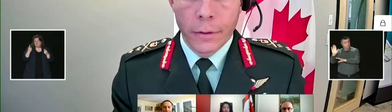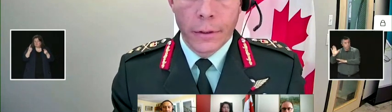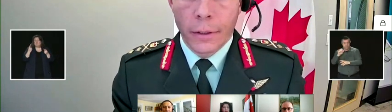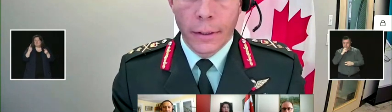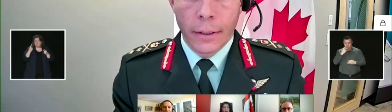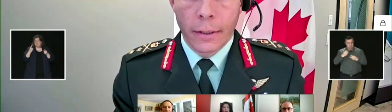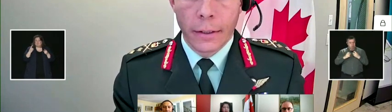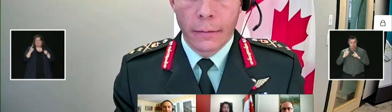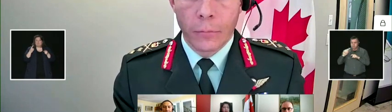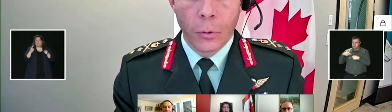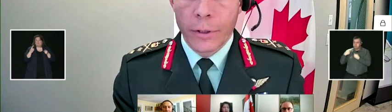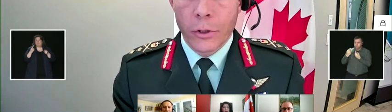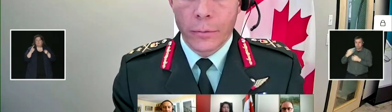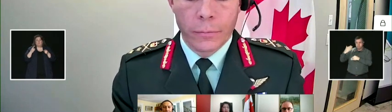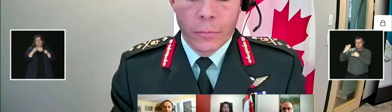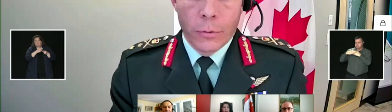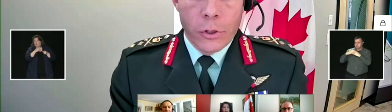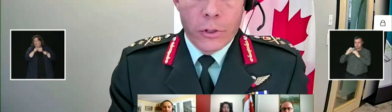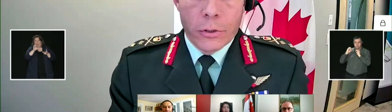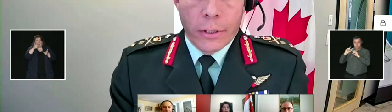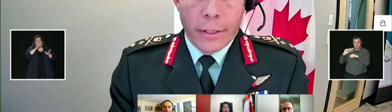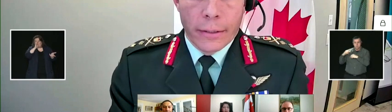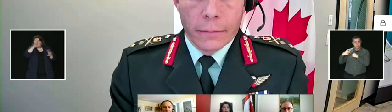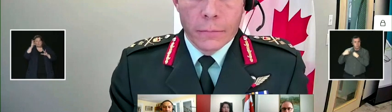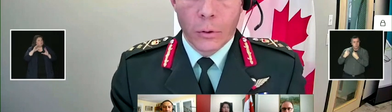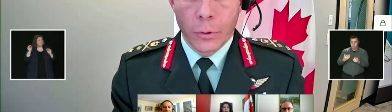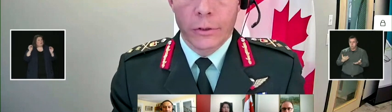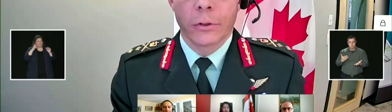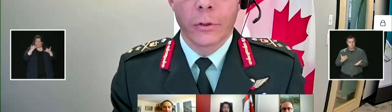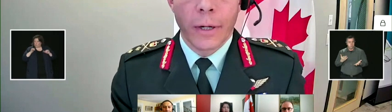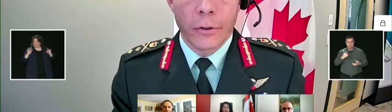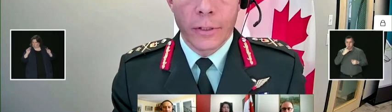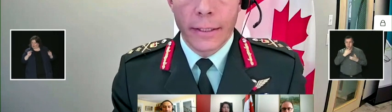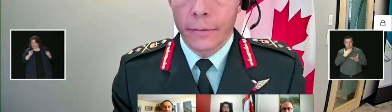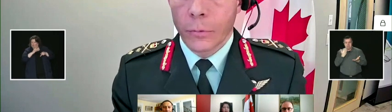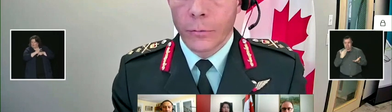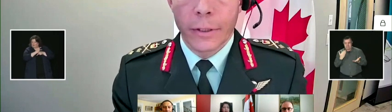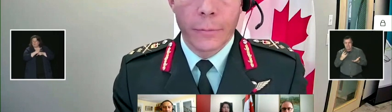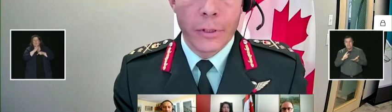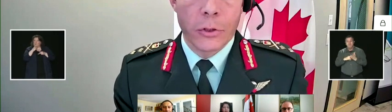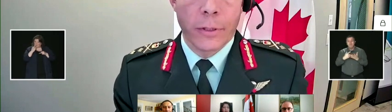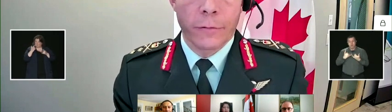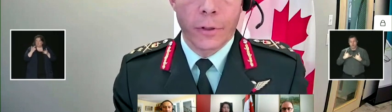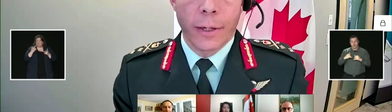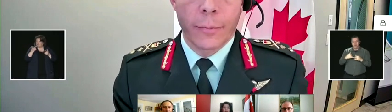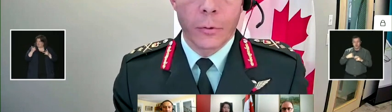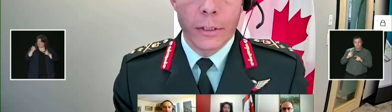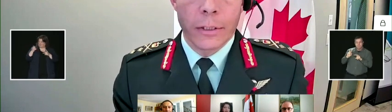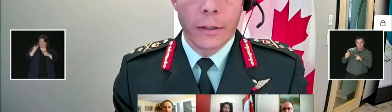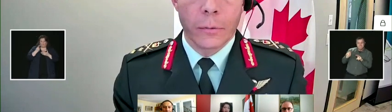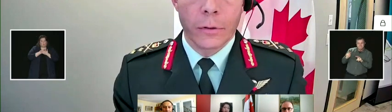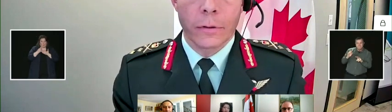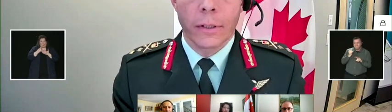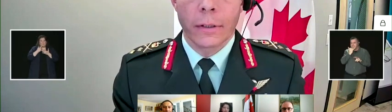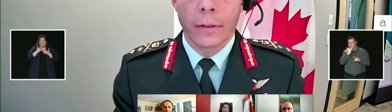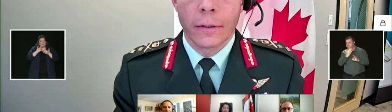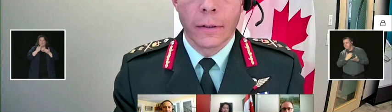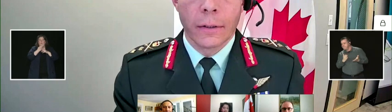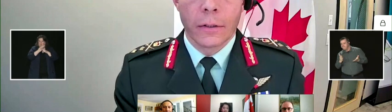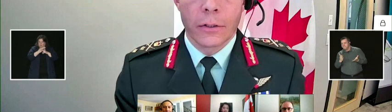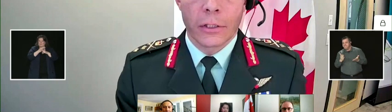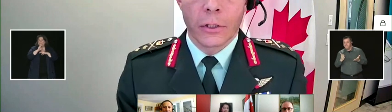reported. No major issues on their end. So we continue to monitor that. We've been administering for a couple of weeks now with